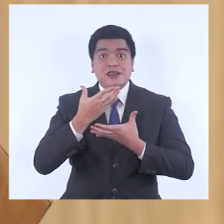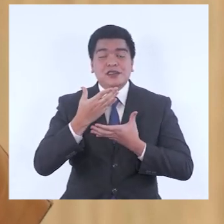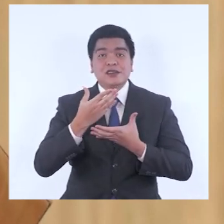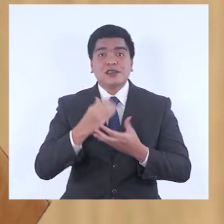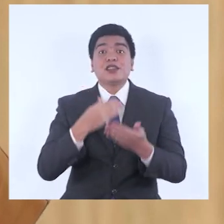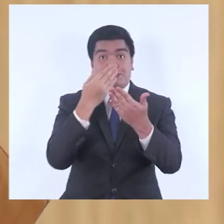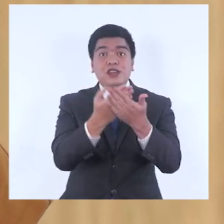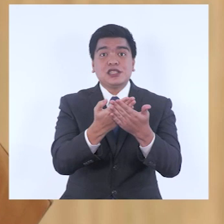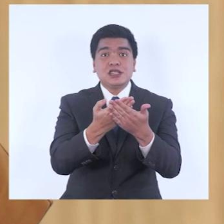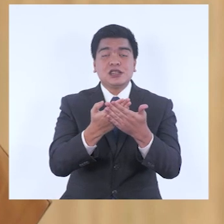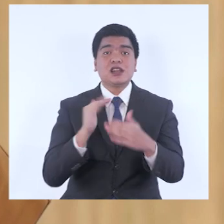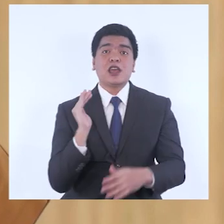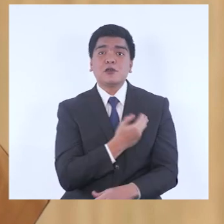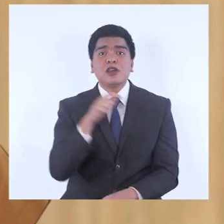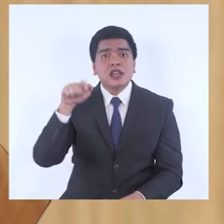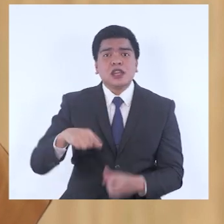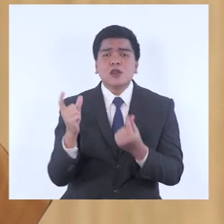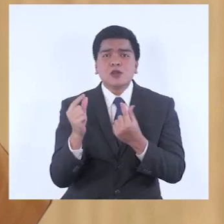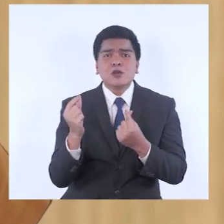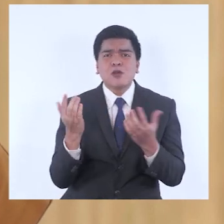degree of pragmatism